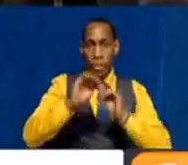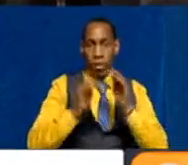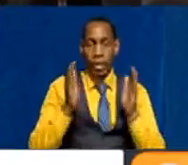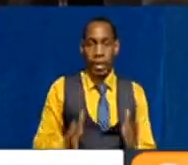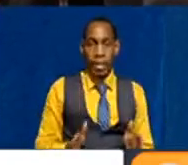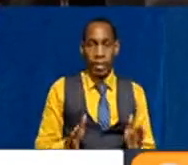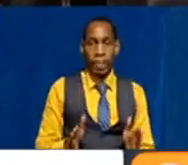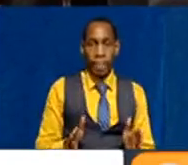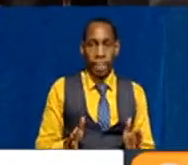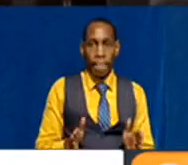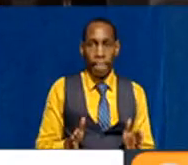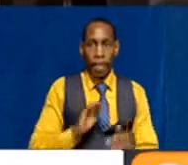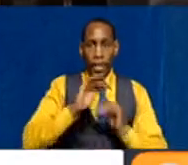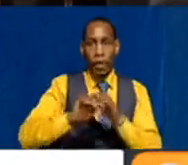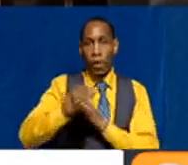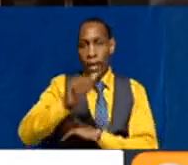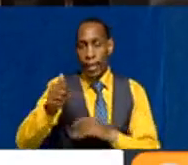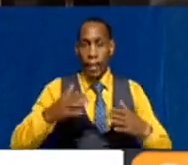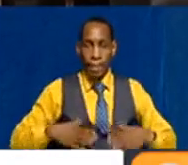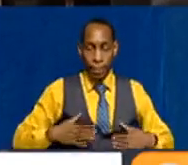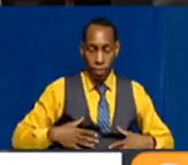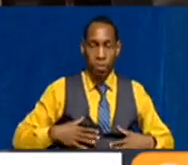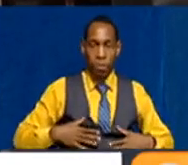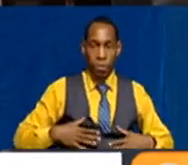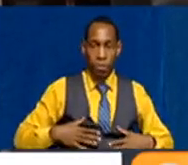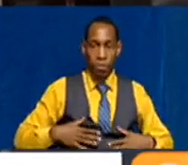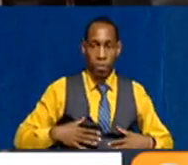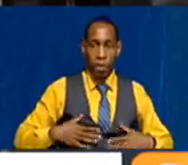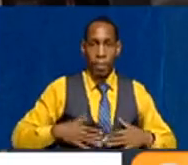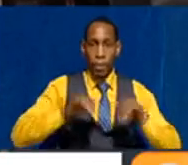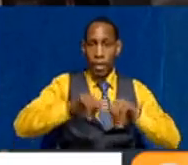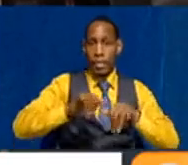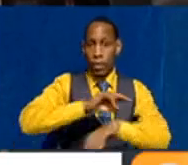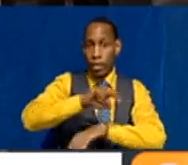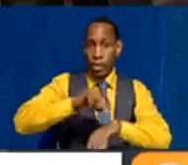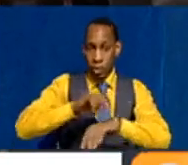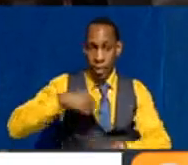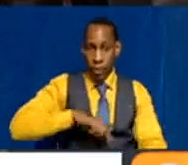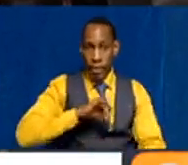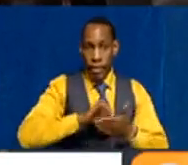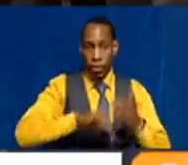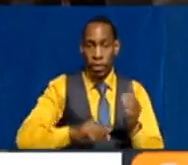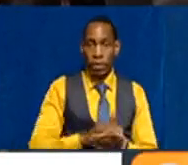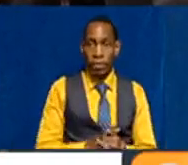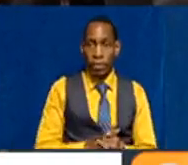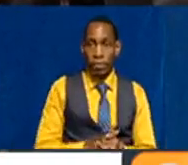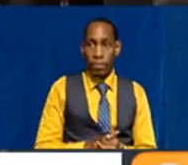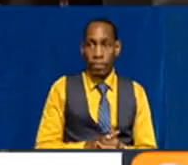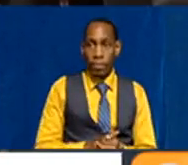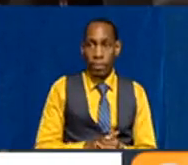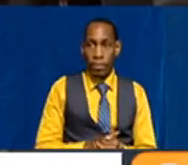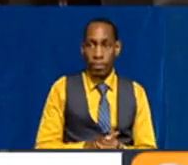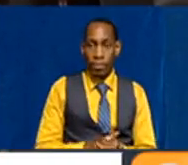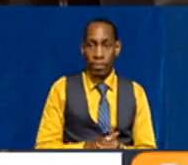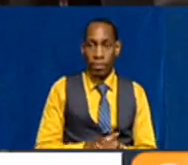Kenyans and all other persons resident in our nation that the government has and continues to